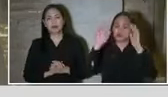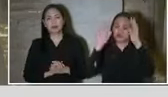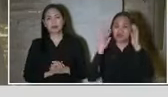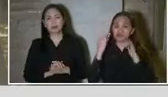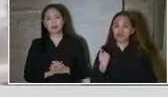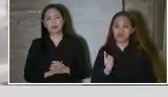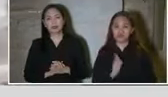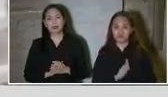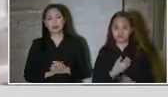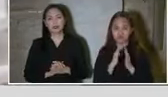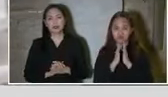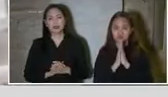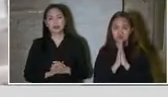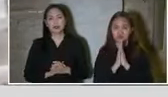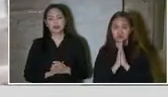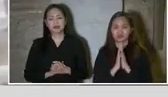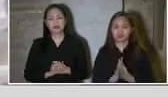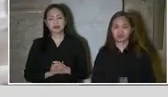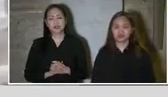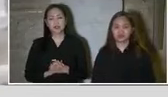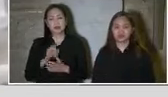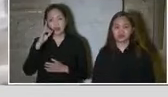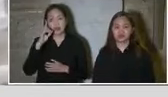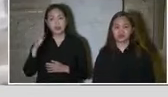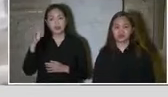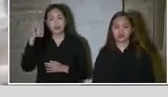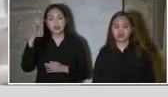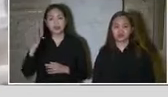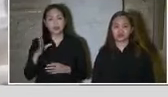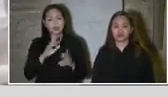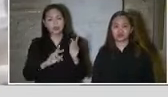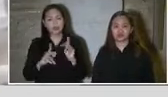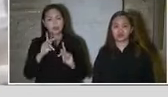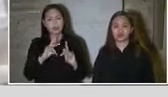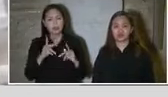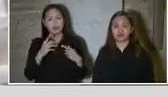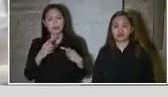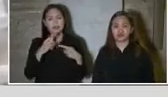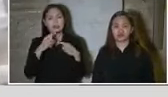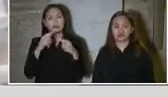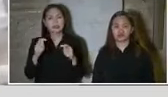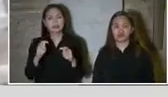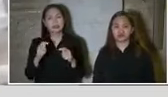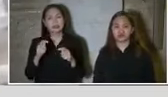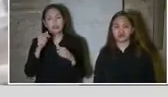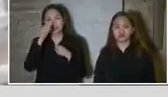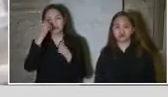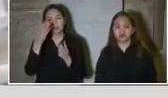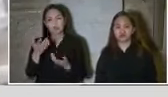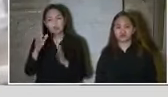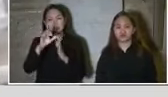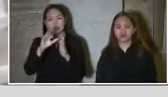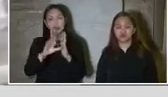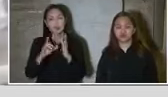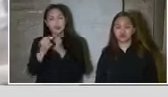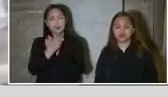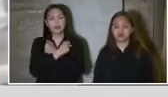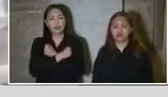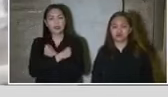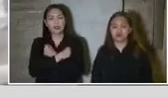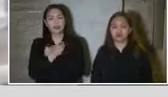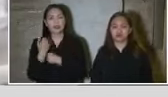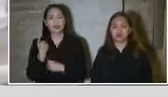prayer. For God's people, as they try to live His law of love, let us pray